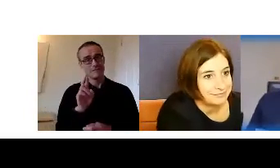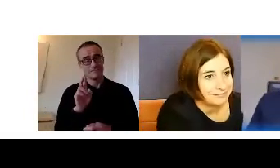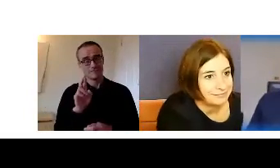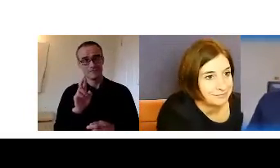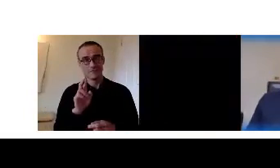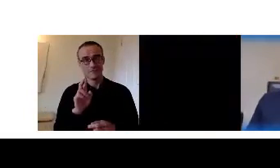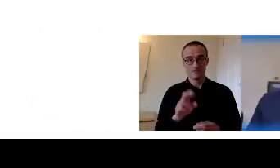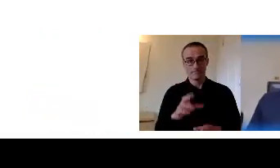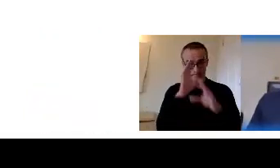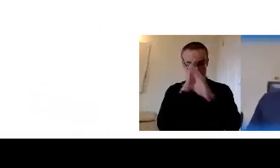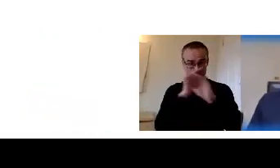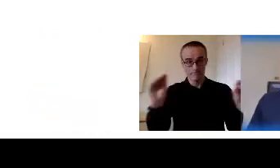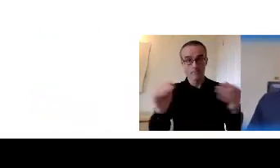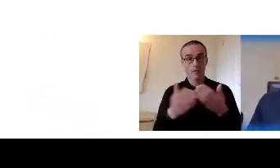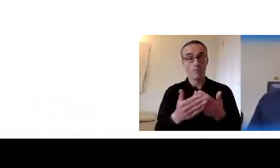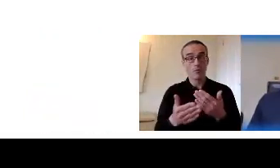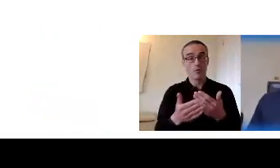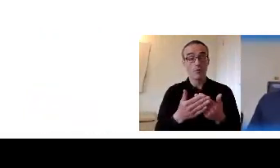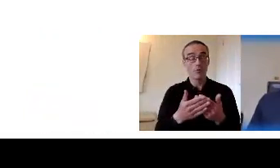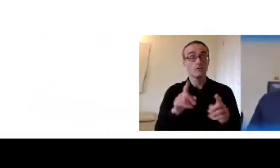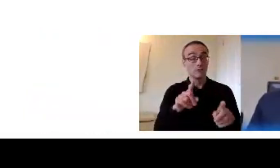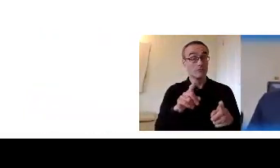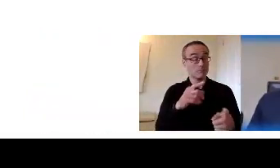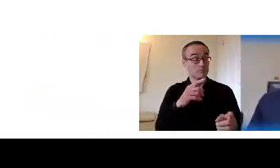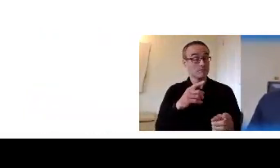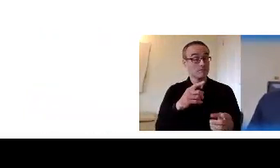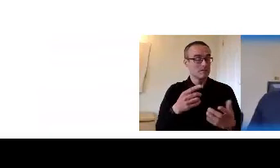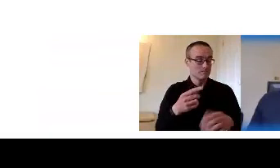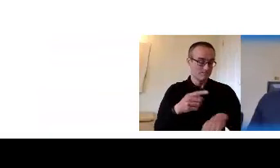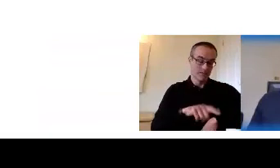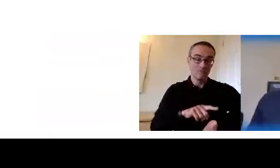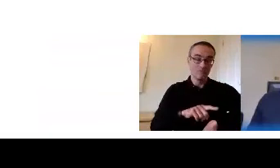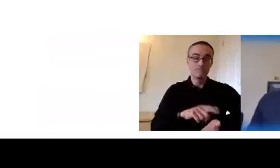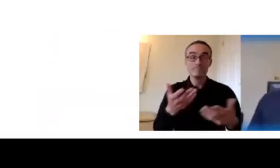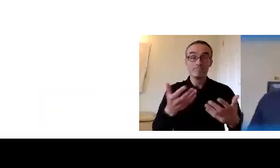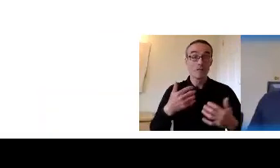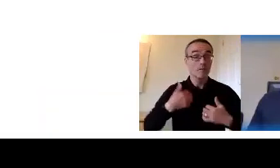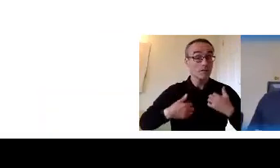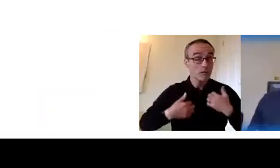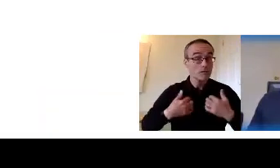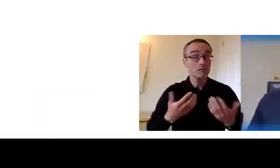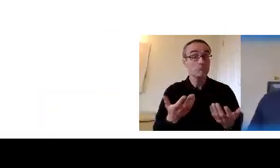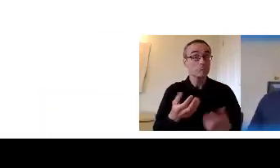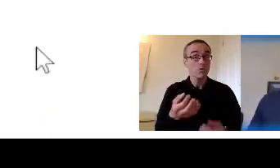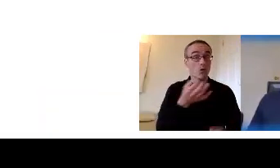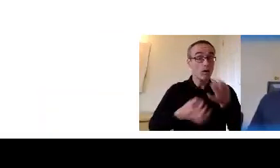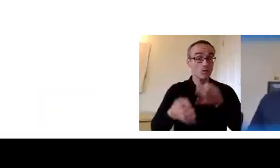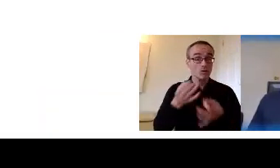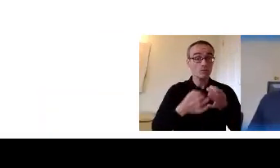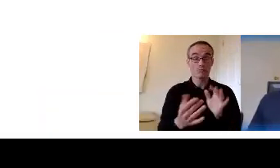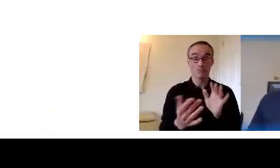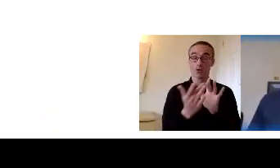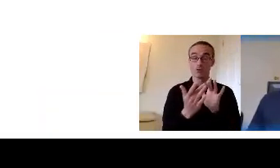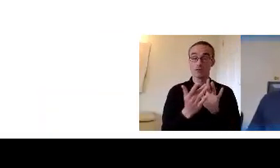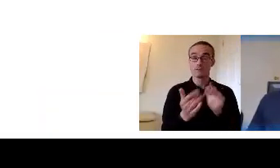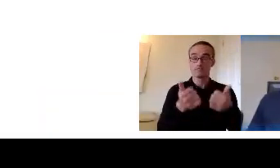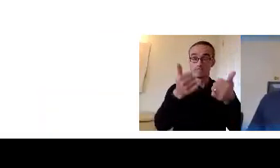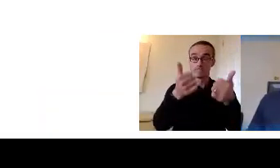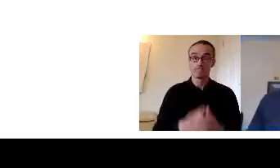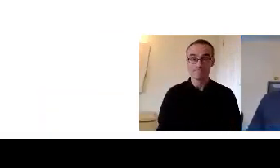know, please do contact me, you know, if you want to work with us or, you know, any questions later on. So thanks for that.